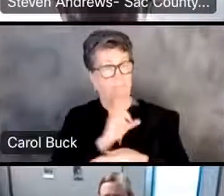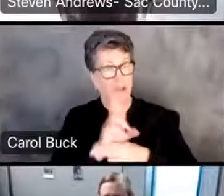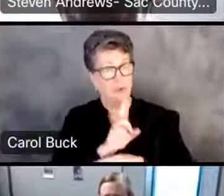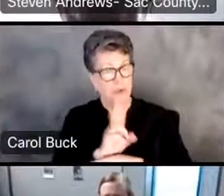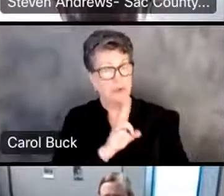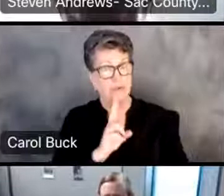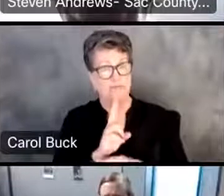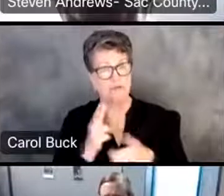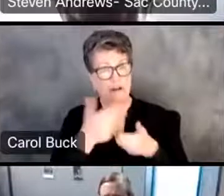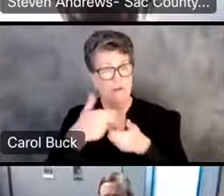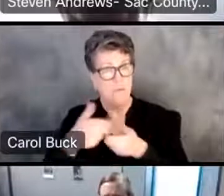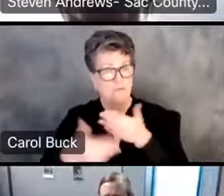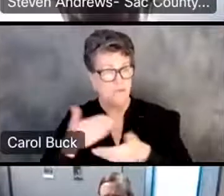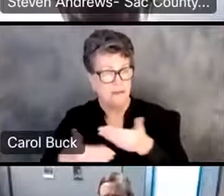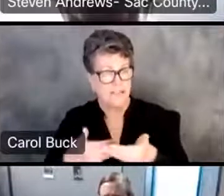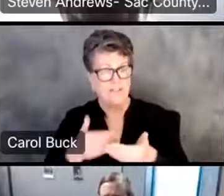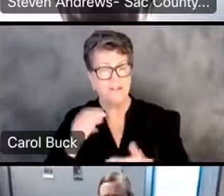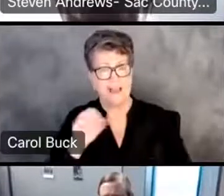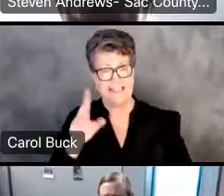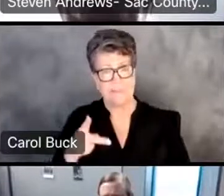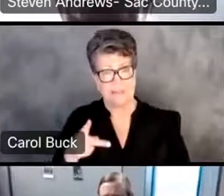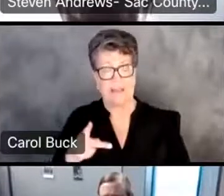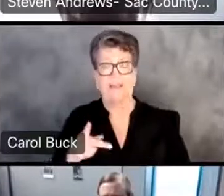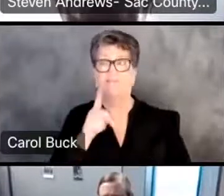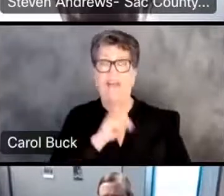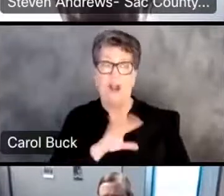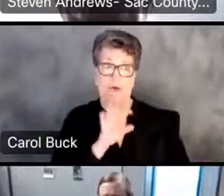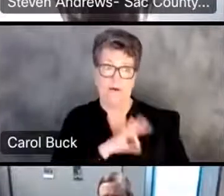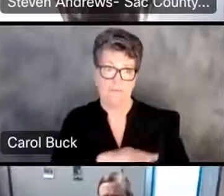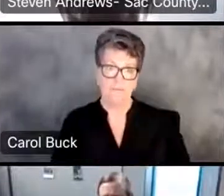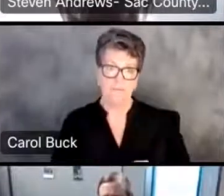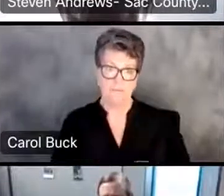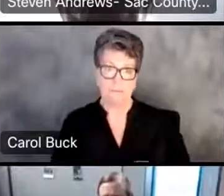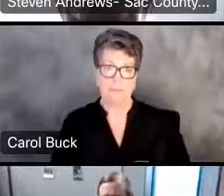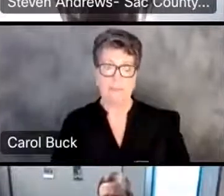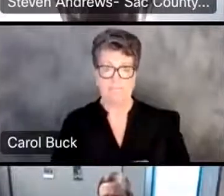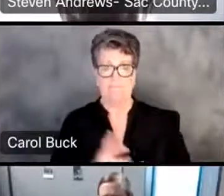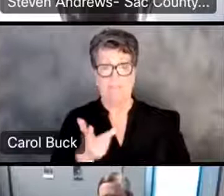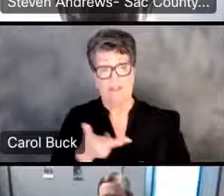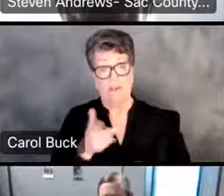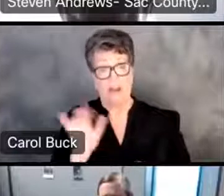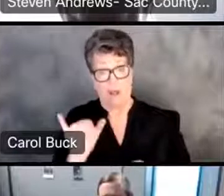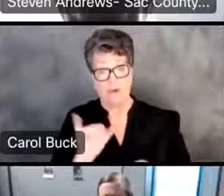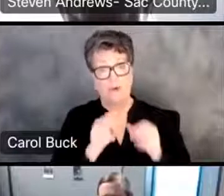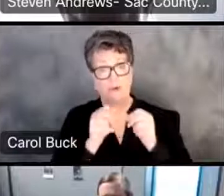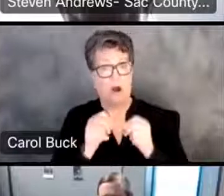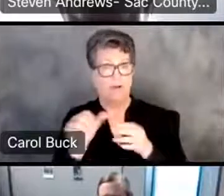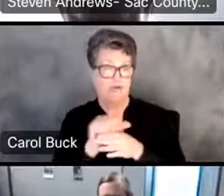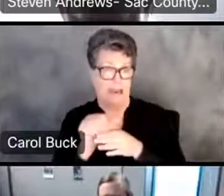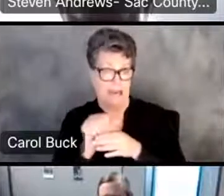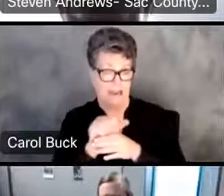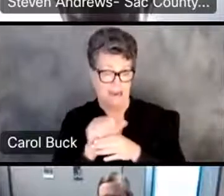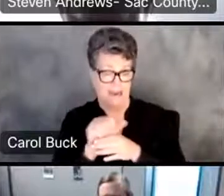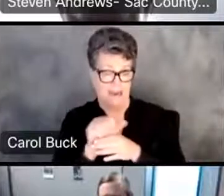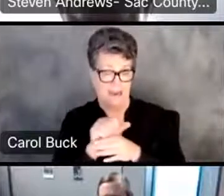the onboarding process into SDP, which have been extremely helpful. They also do ongoing trainings,